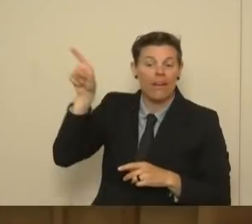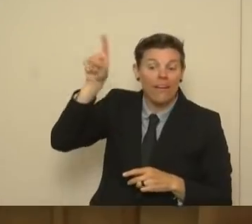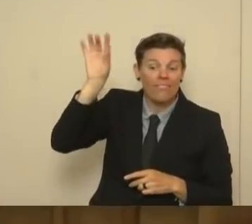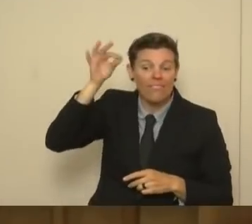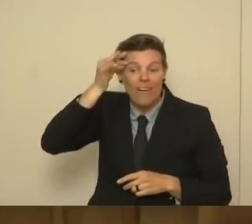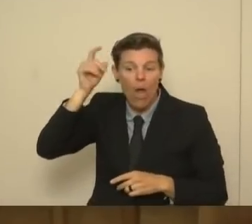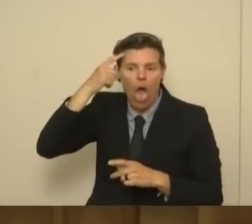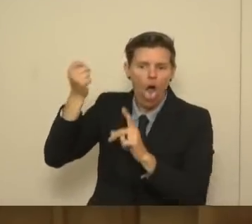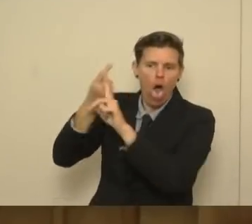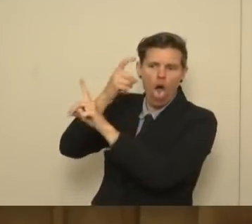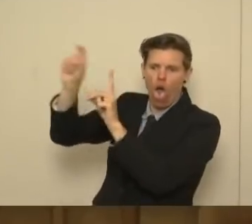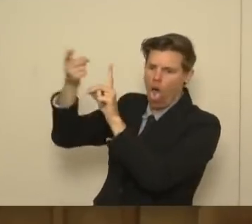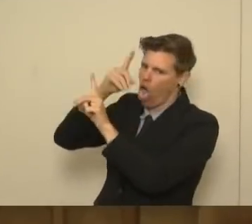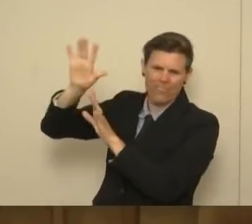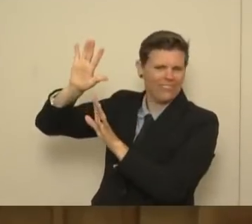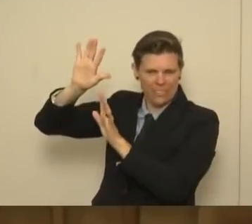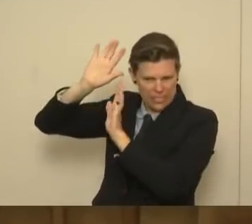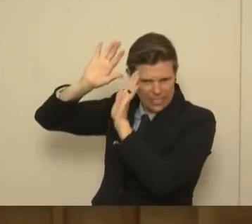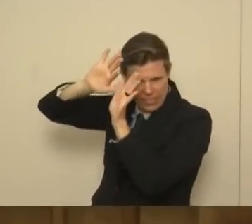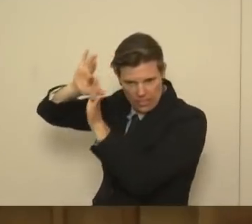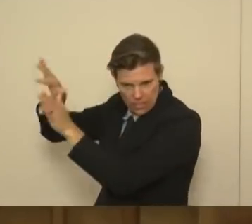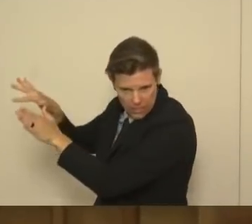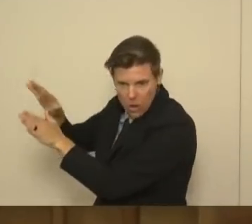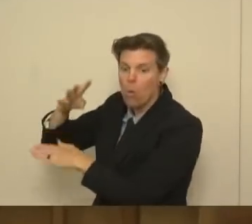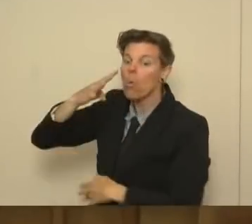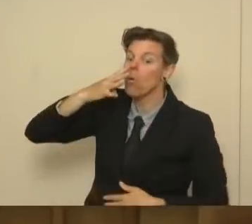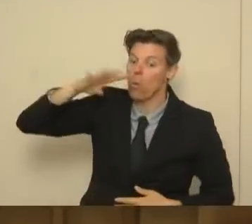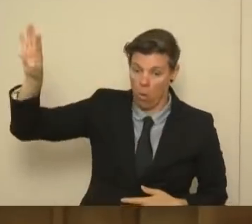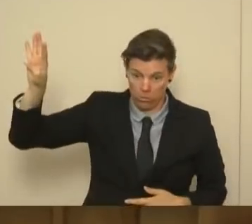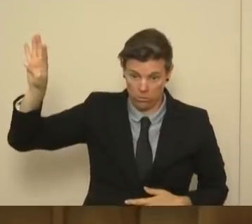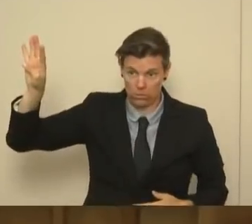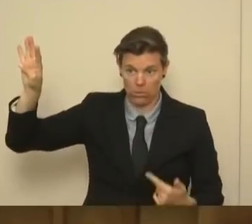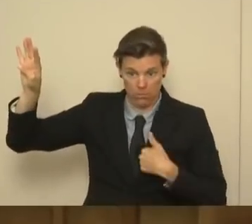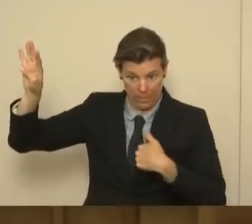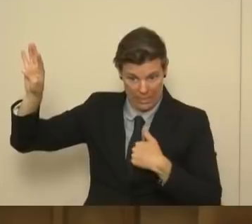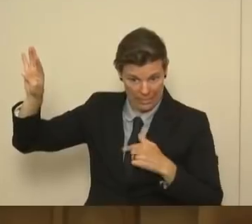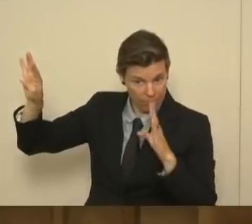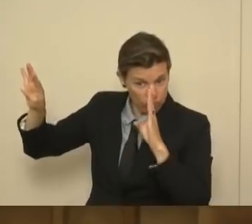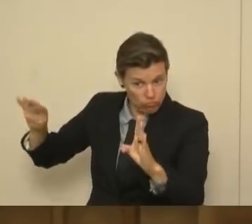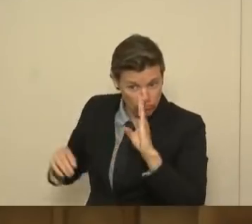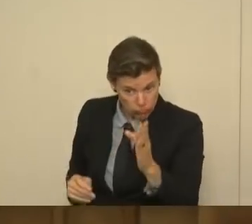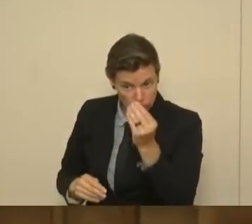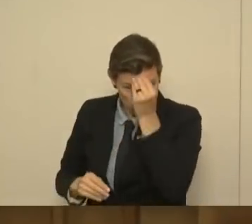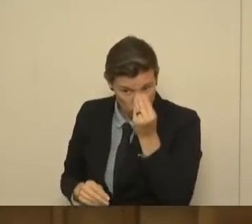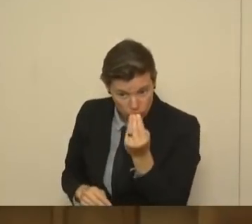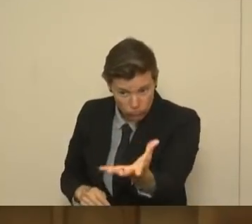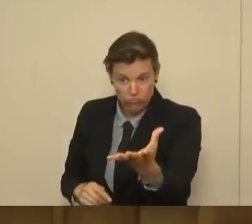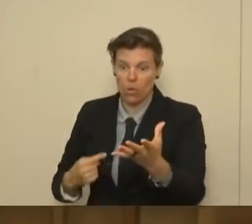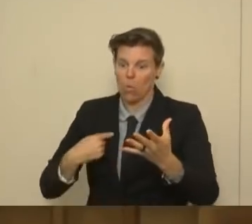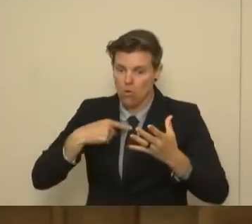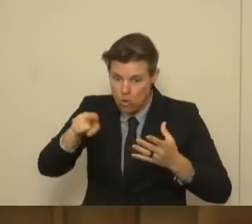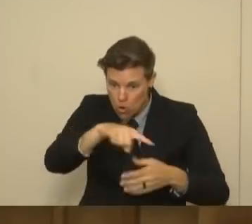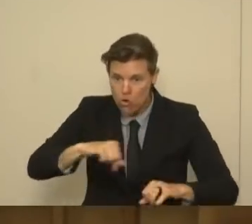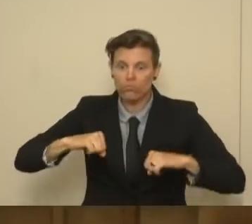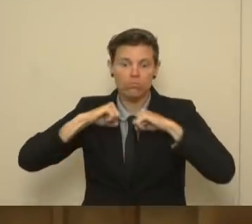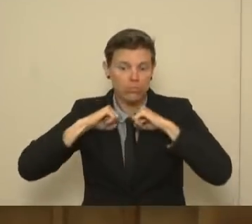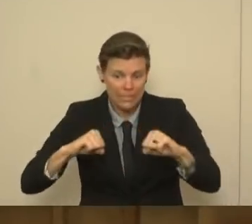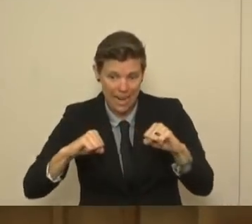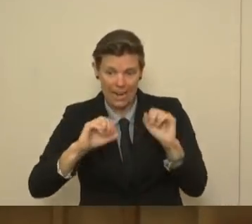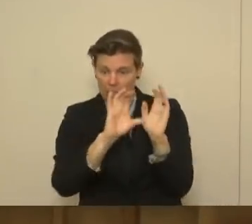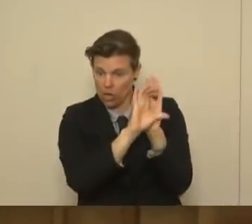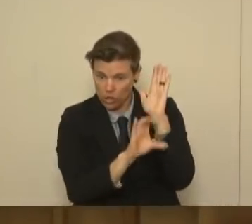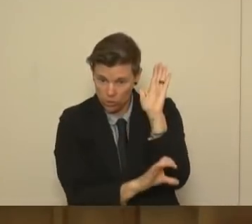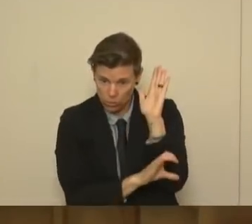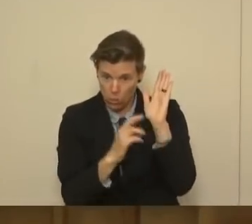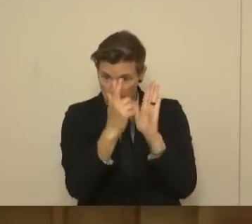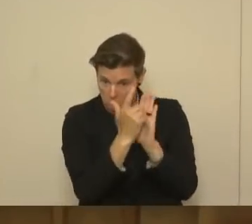that undermines the fabric of what the Constitution says the census is there to accomplish. So thank you